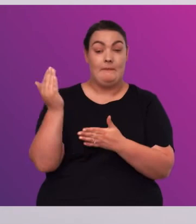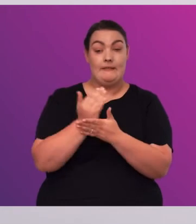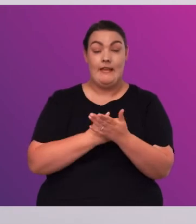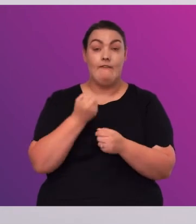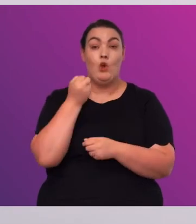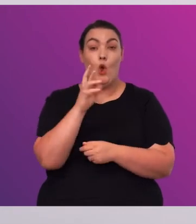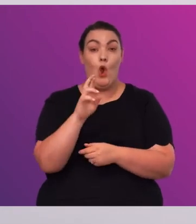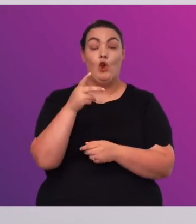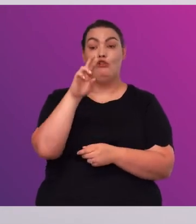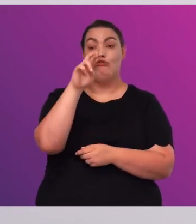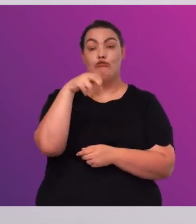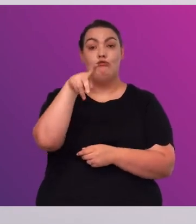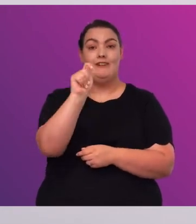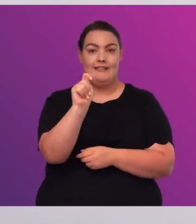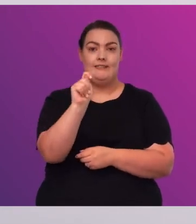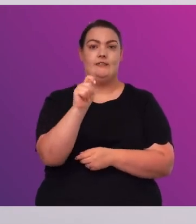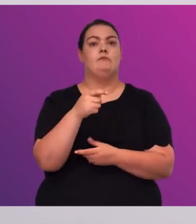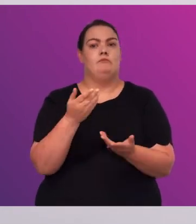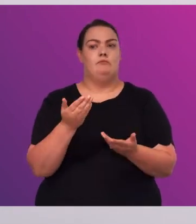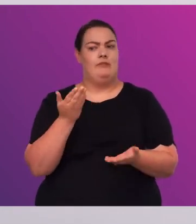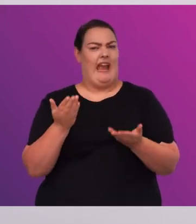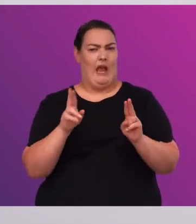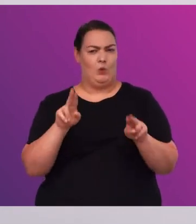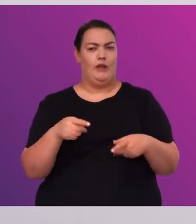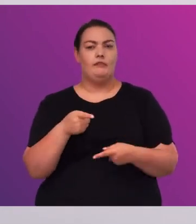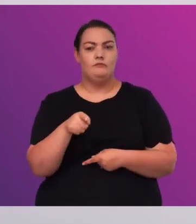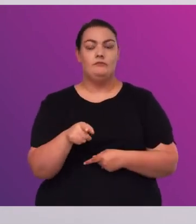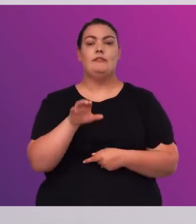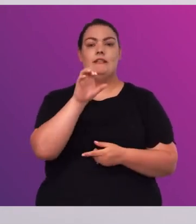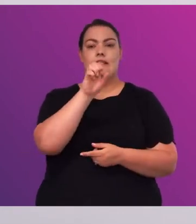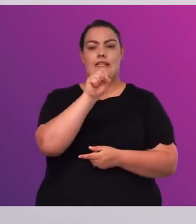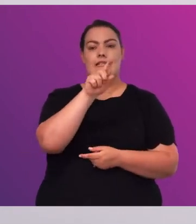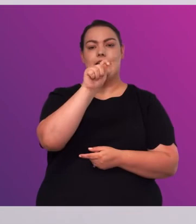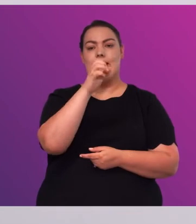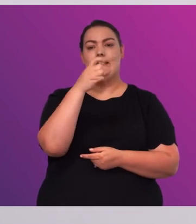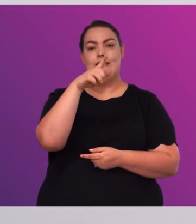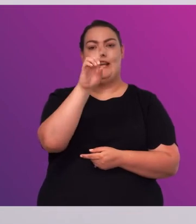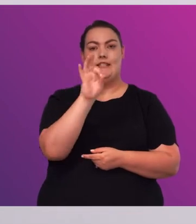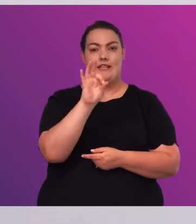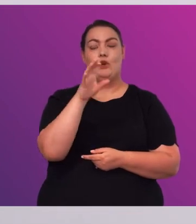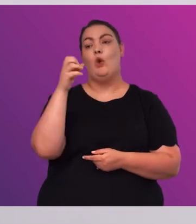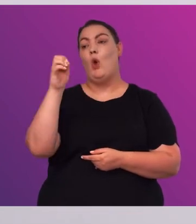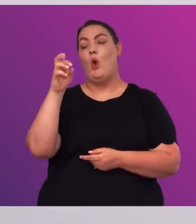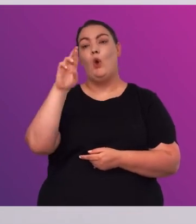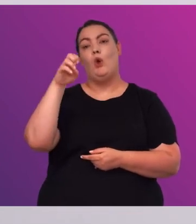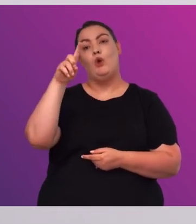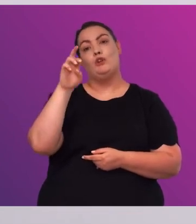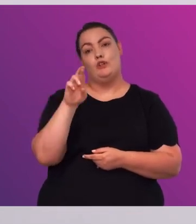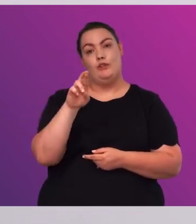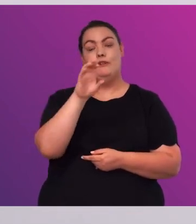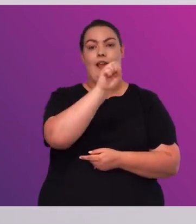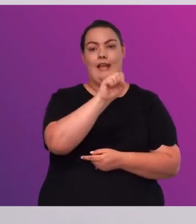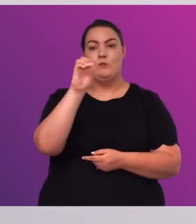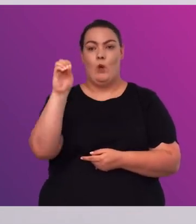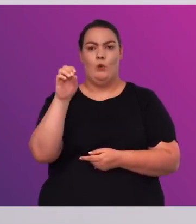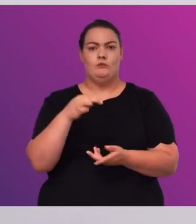savings. This is called a standing order. A standing order moves the money from